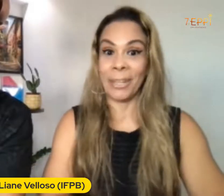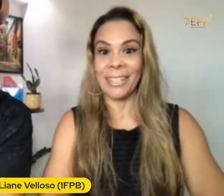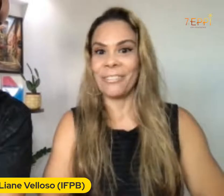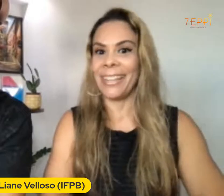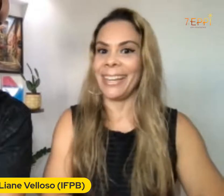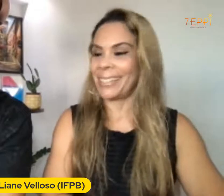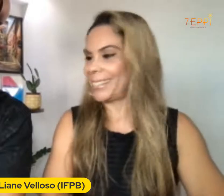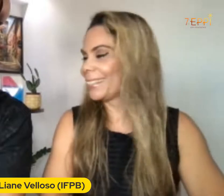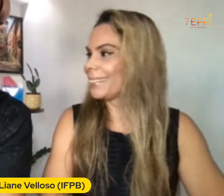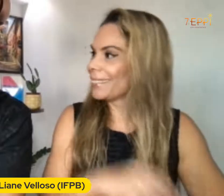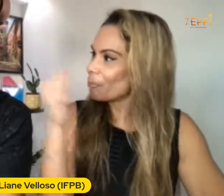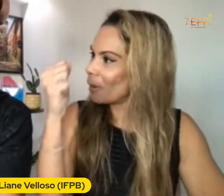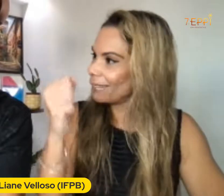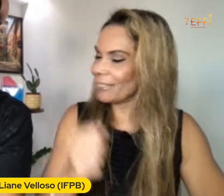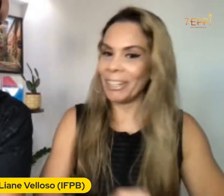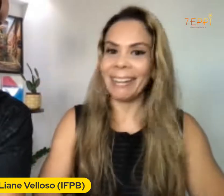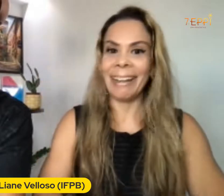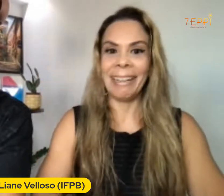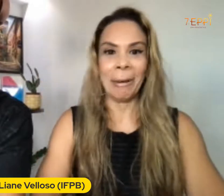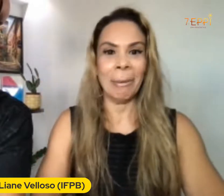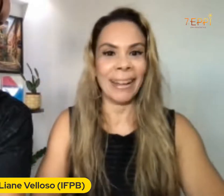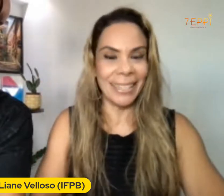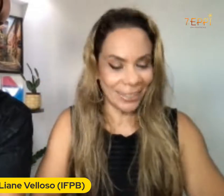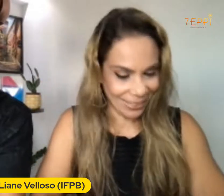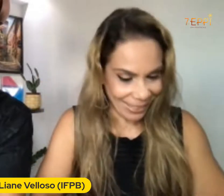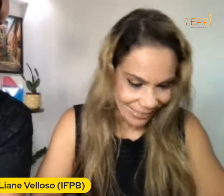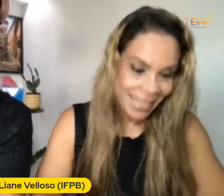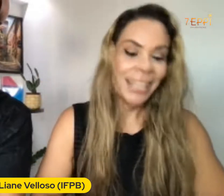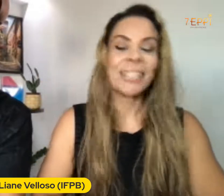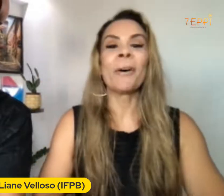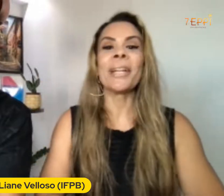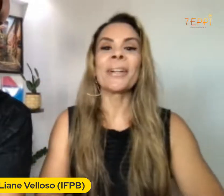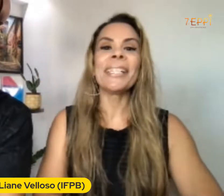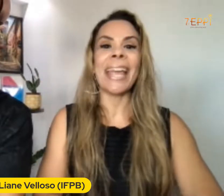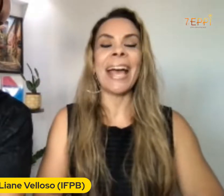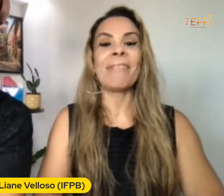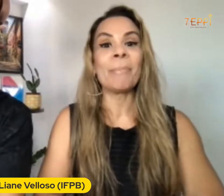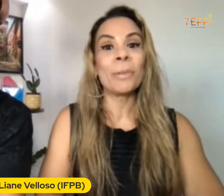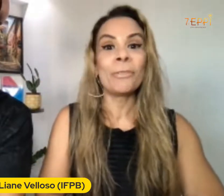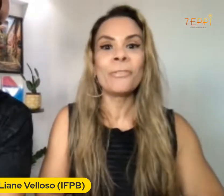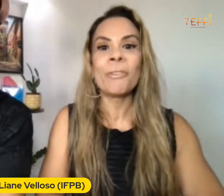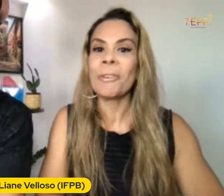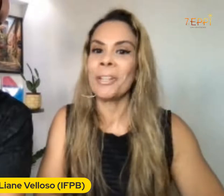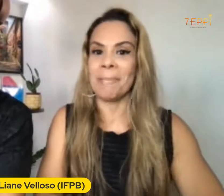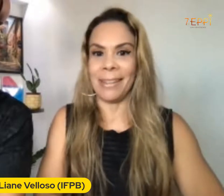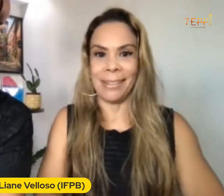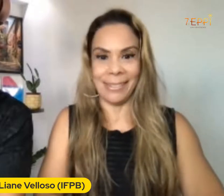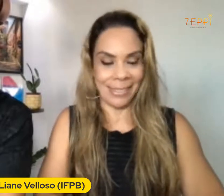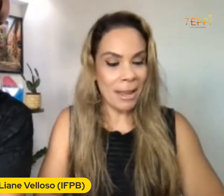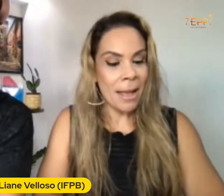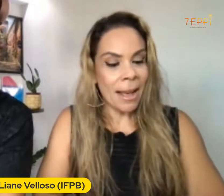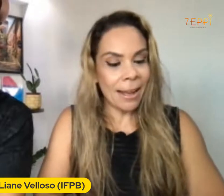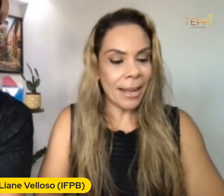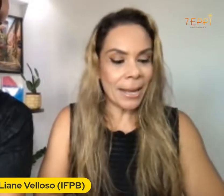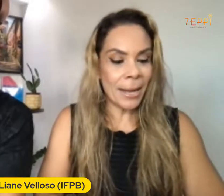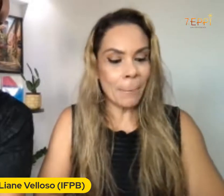the perfect partner I am. I know that. So we are going to have a